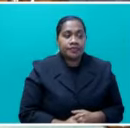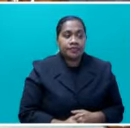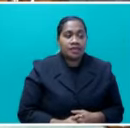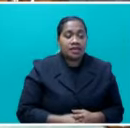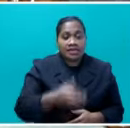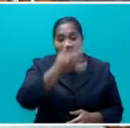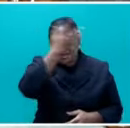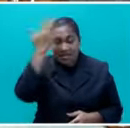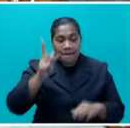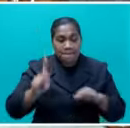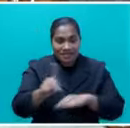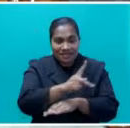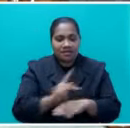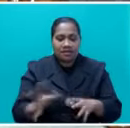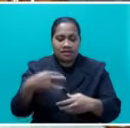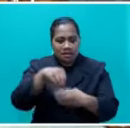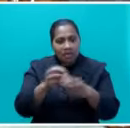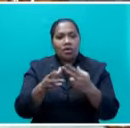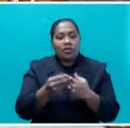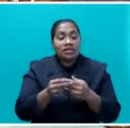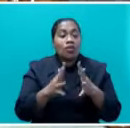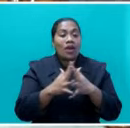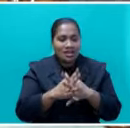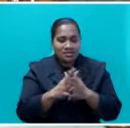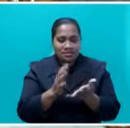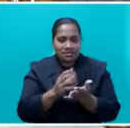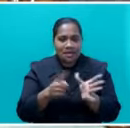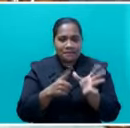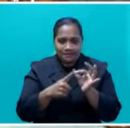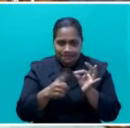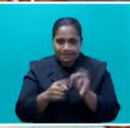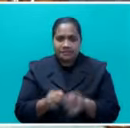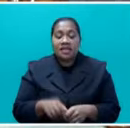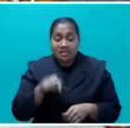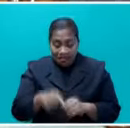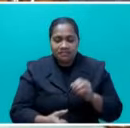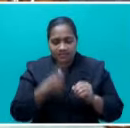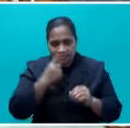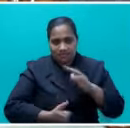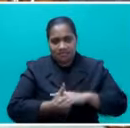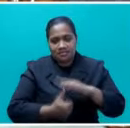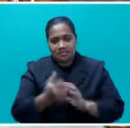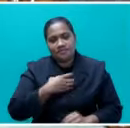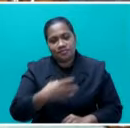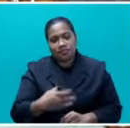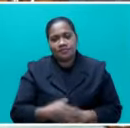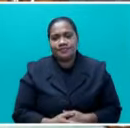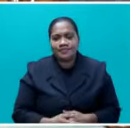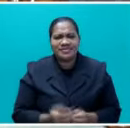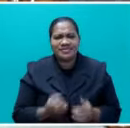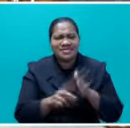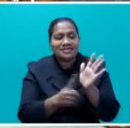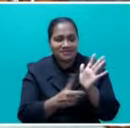on board with the Walesi app, Walesi will soon be able to offer users access to more channels. Mr. Speaker, sir, Walesi has